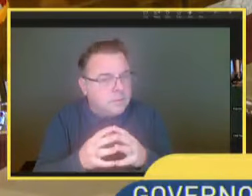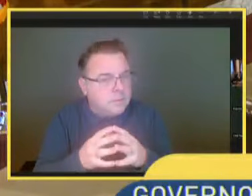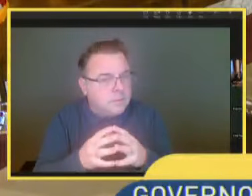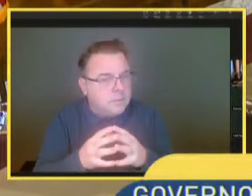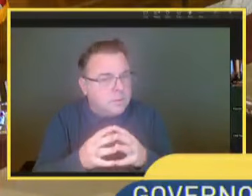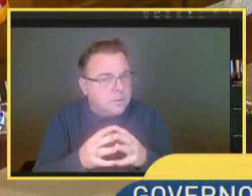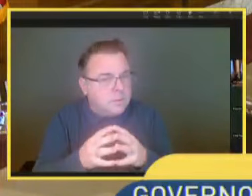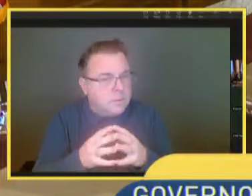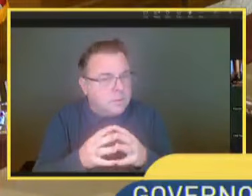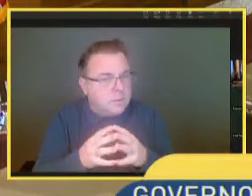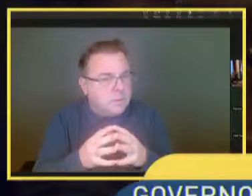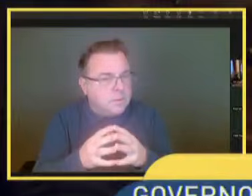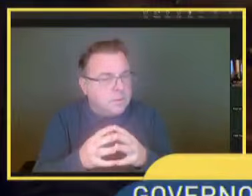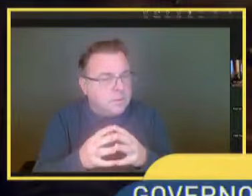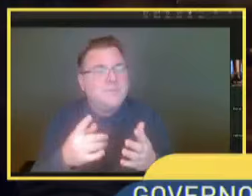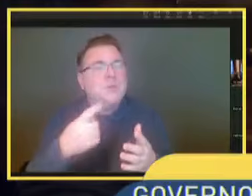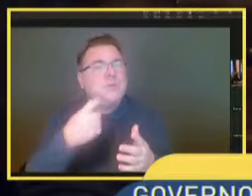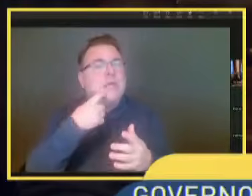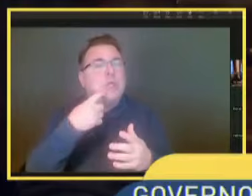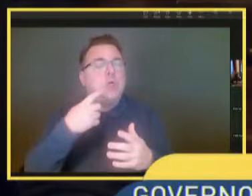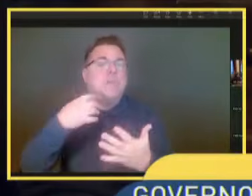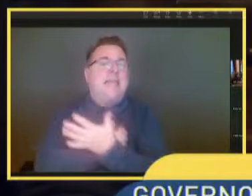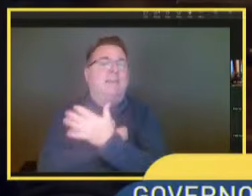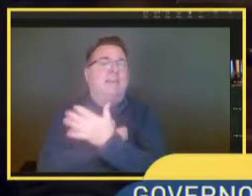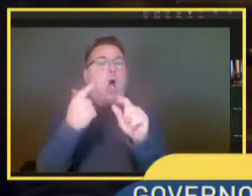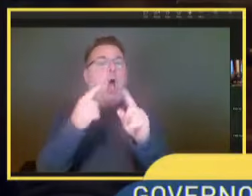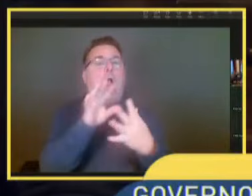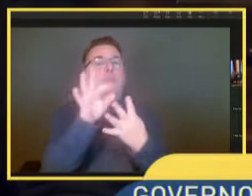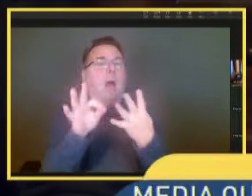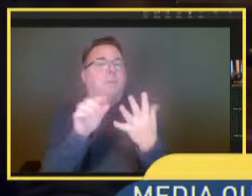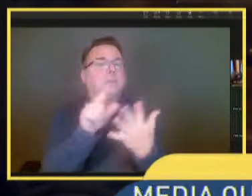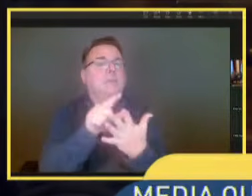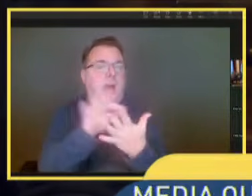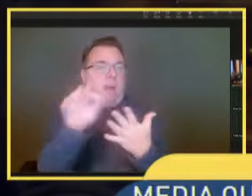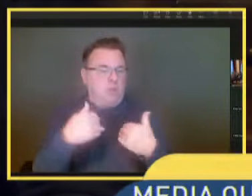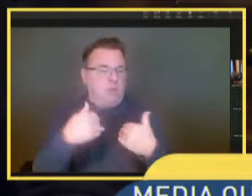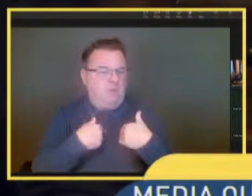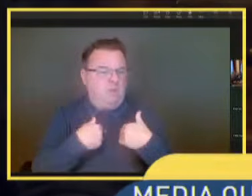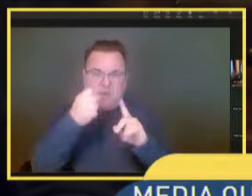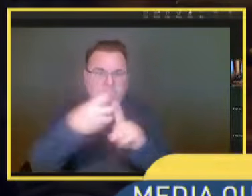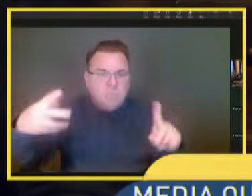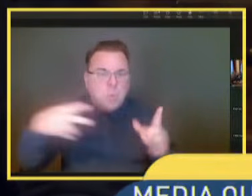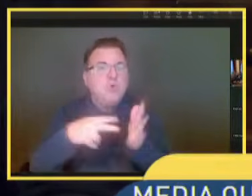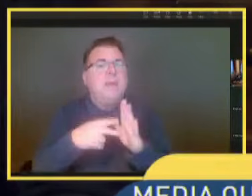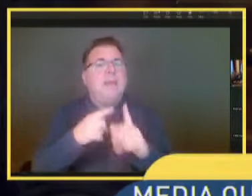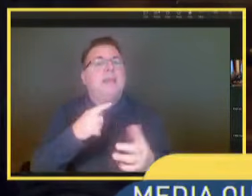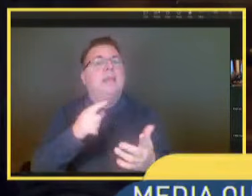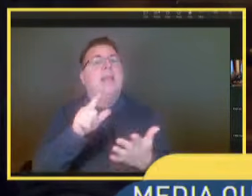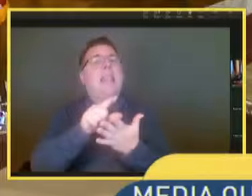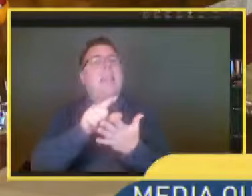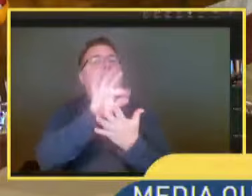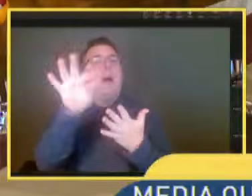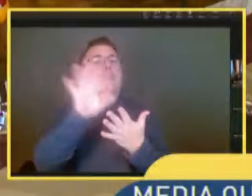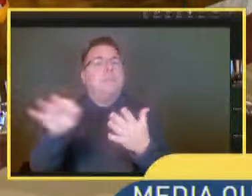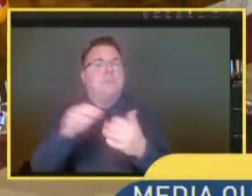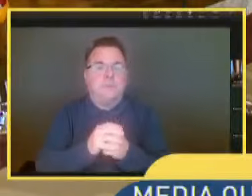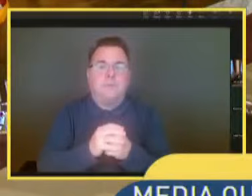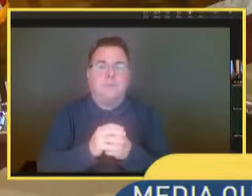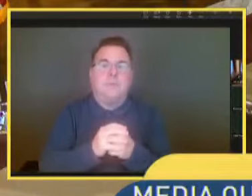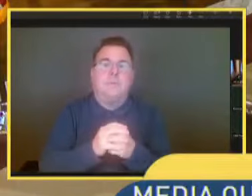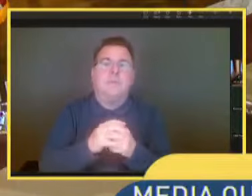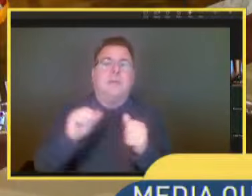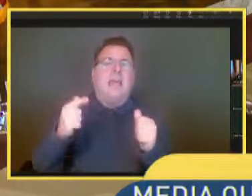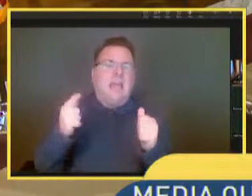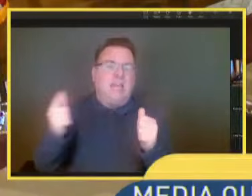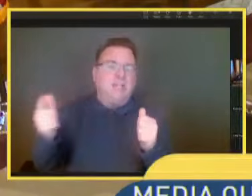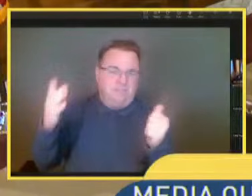about that, elaborate on what some of those legal options are that you could do in a scenario like that? You know, the Attorney General may want to weigh in,